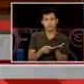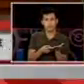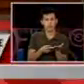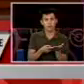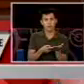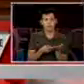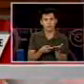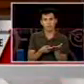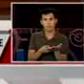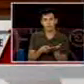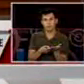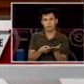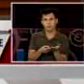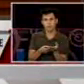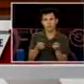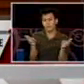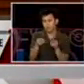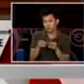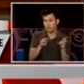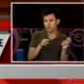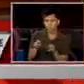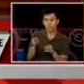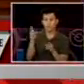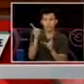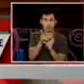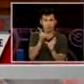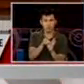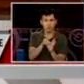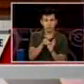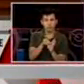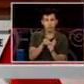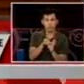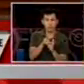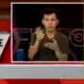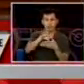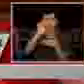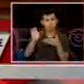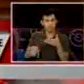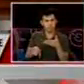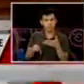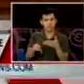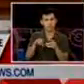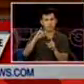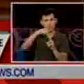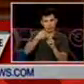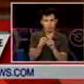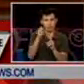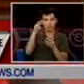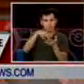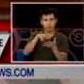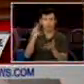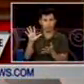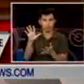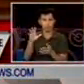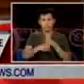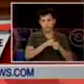movement, the circuitous movement of the deposits ended on January 2005.